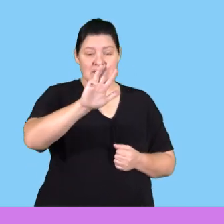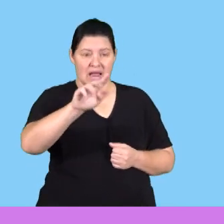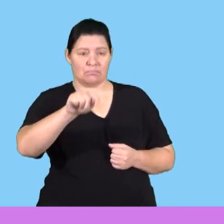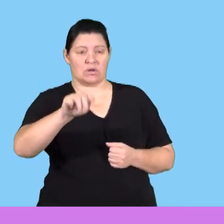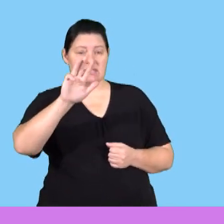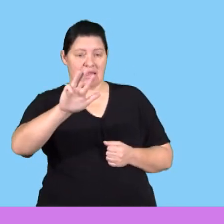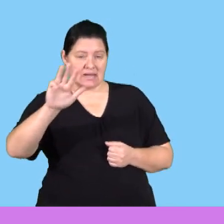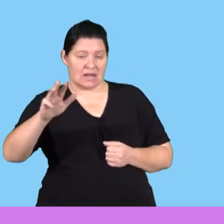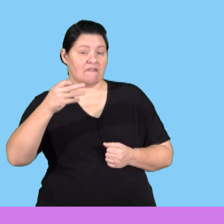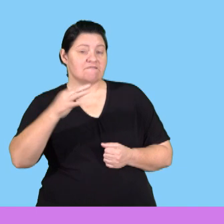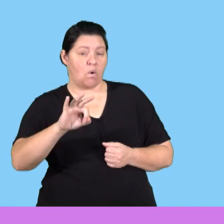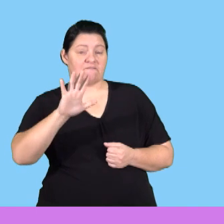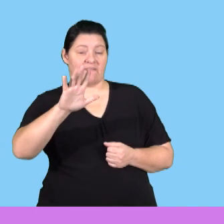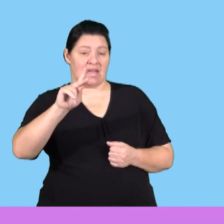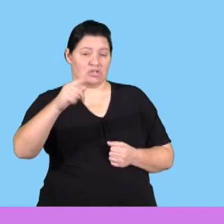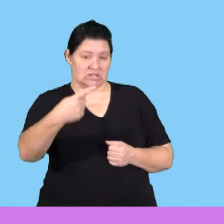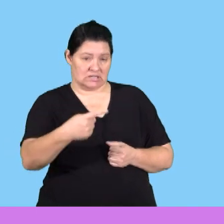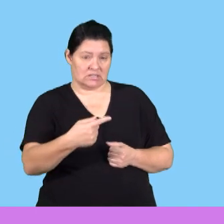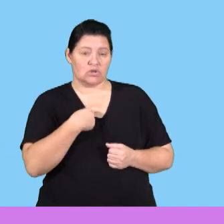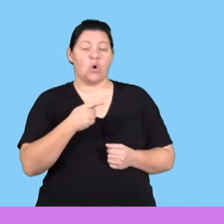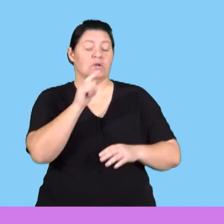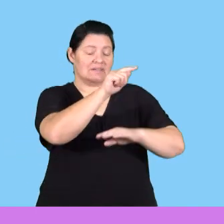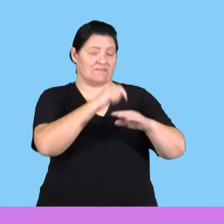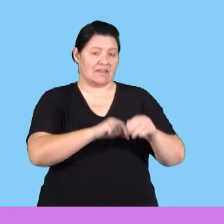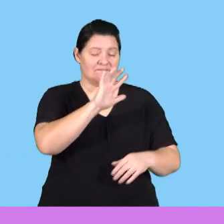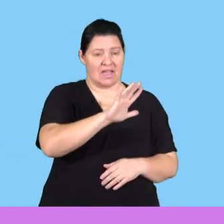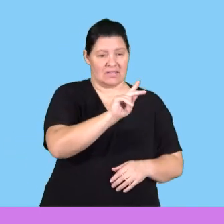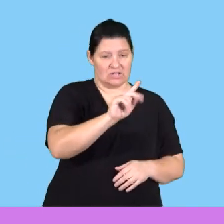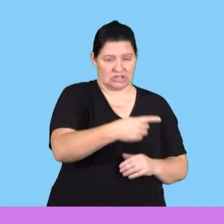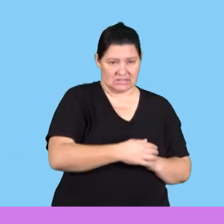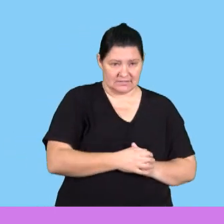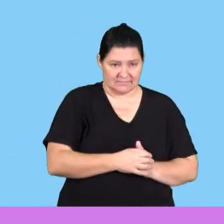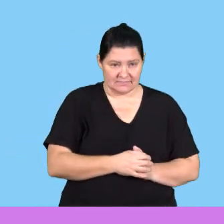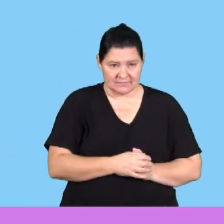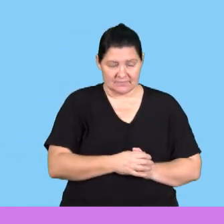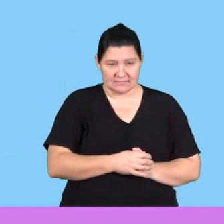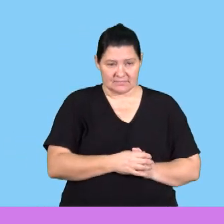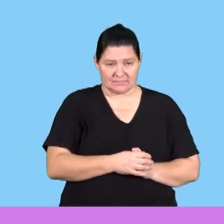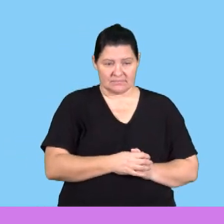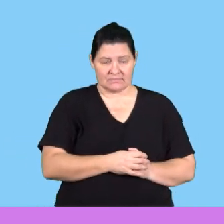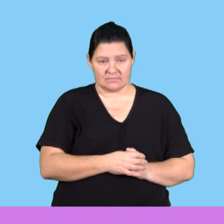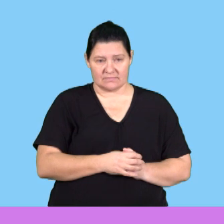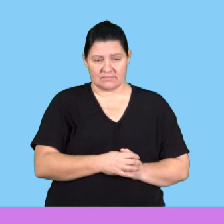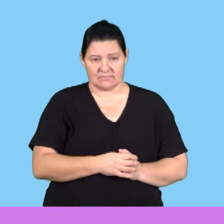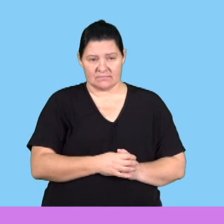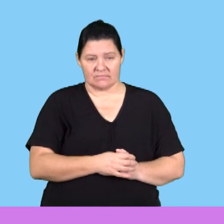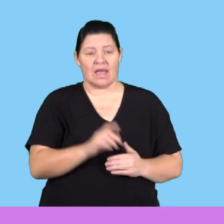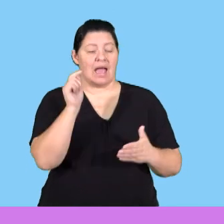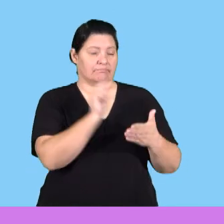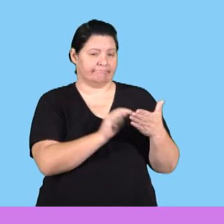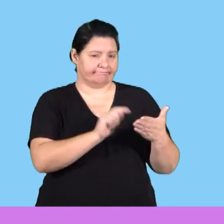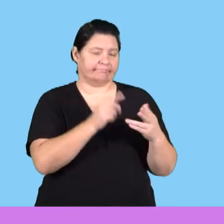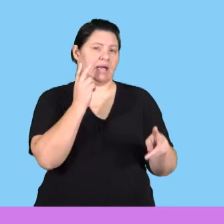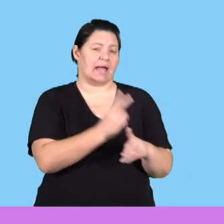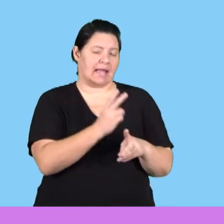89.99, and we divide this by 5 kilograms. So let us press the calculator